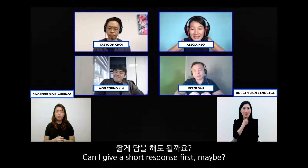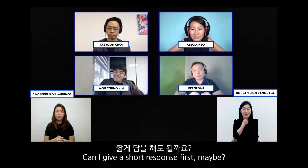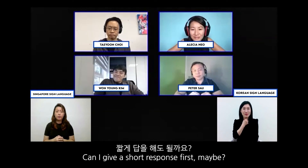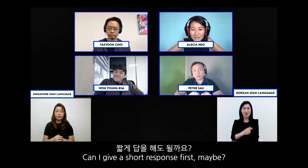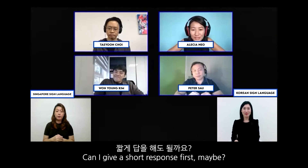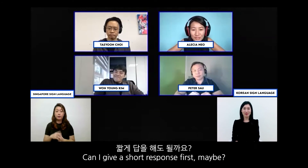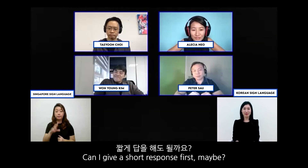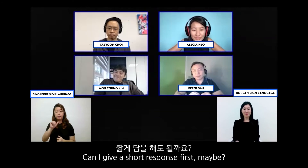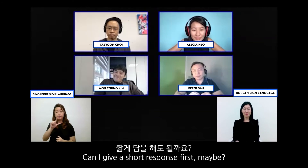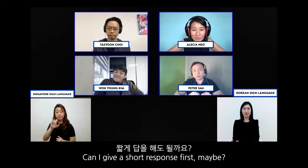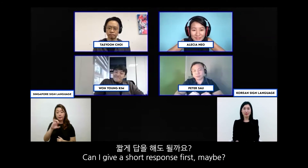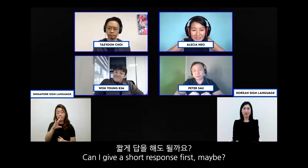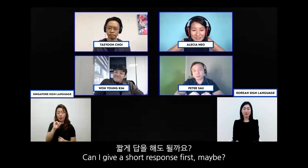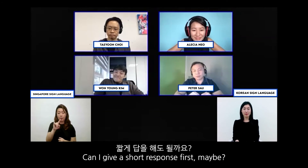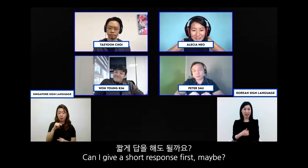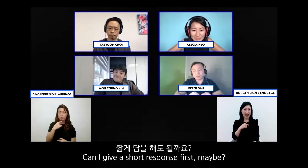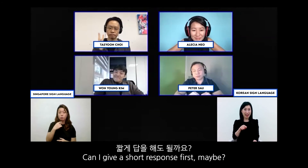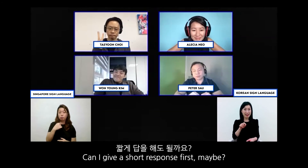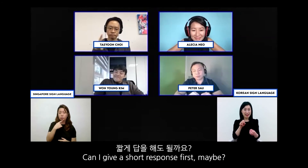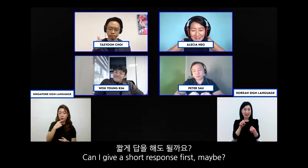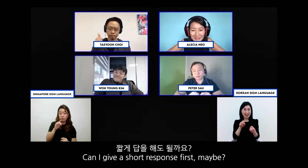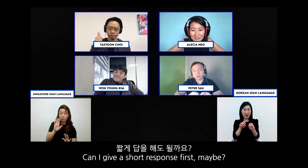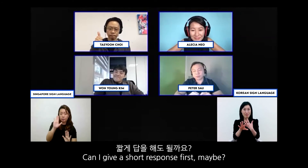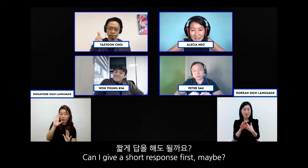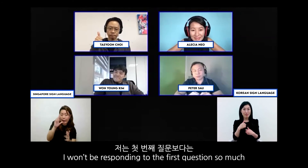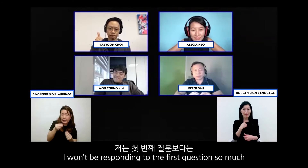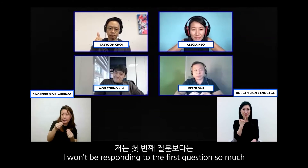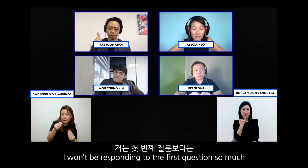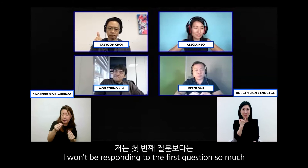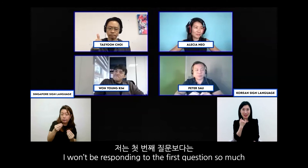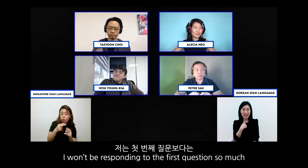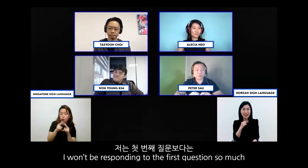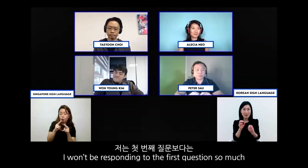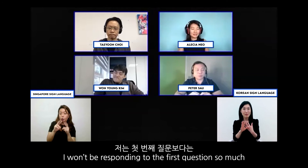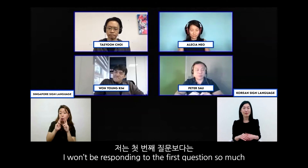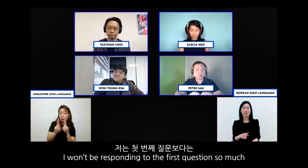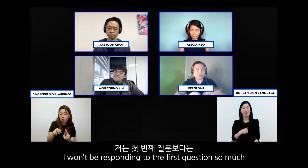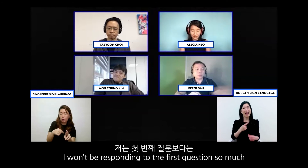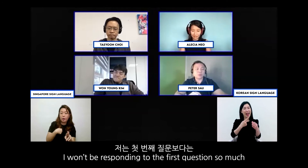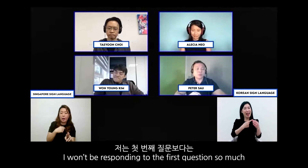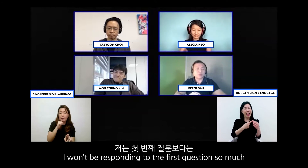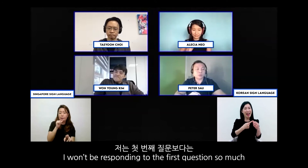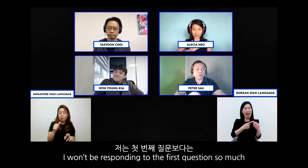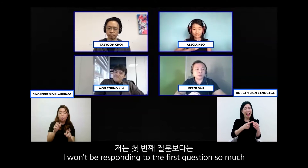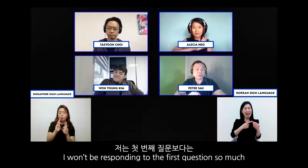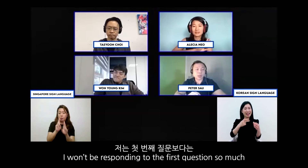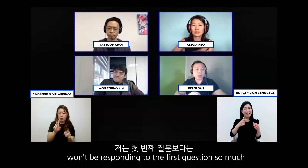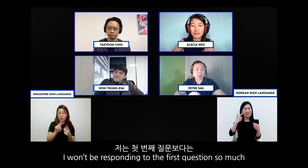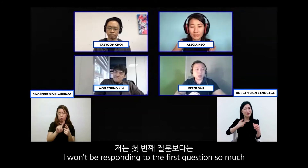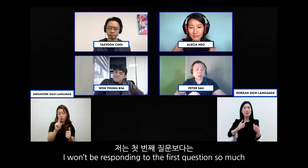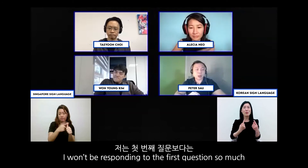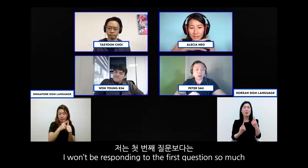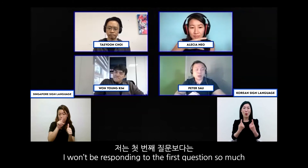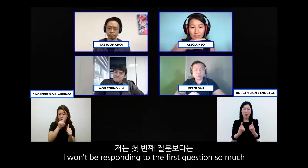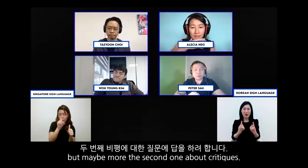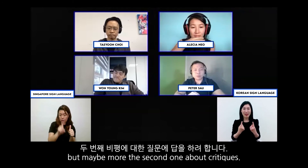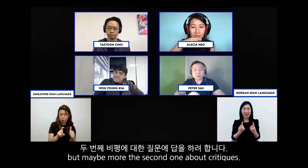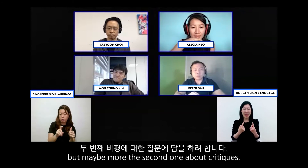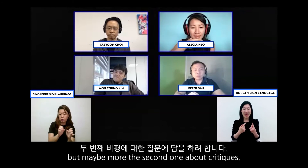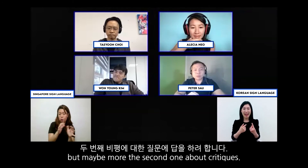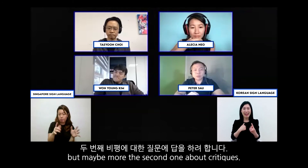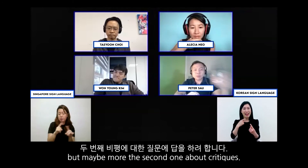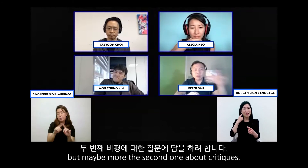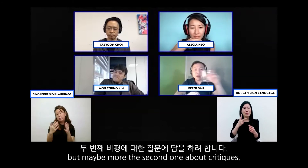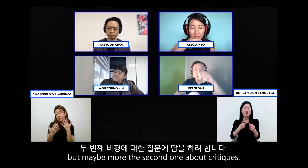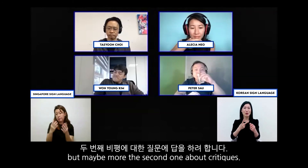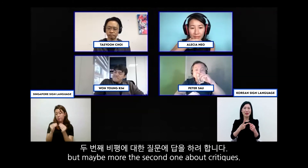Can I give a short response first, maybe? I won't be responding to the first question so much, but maybe more